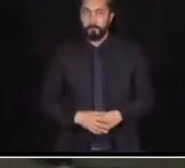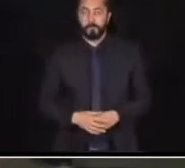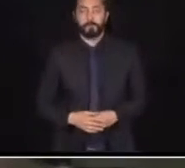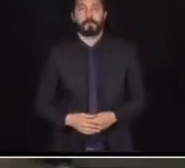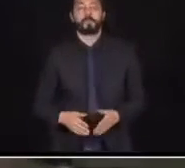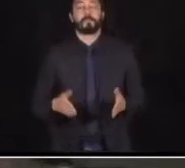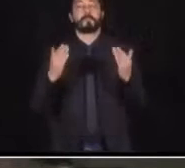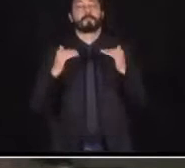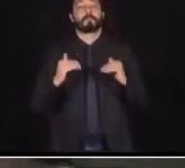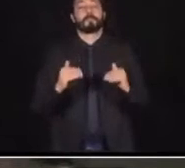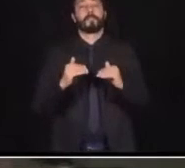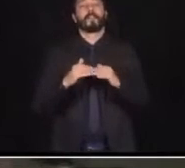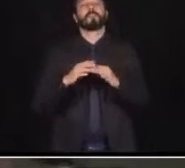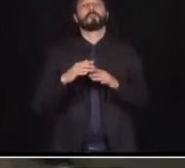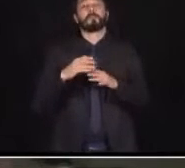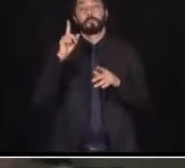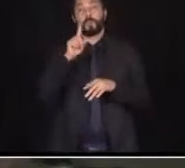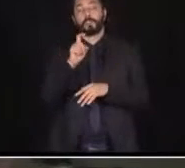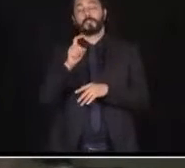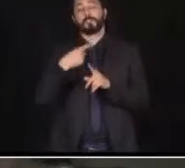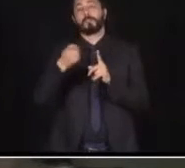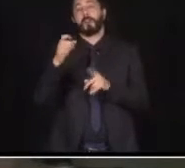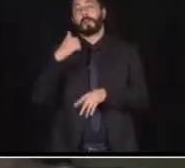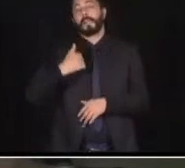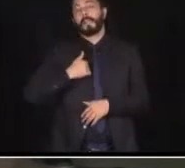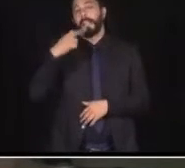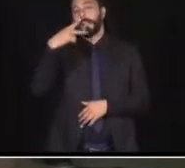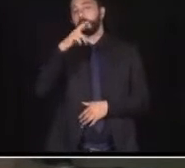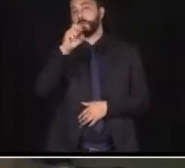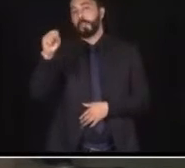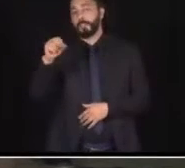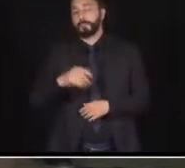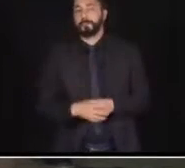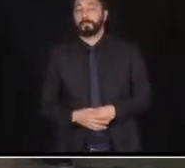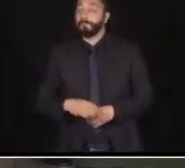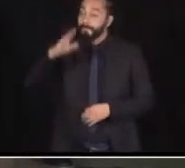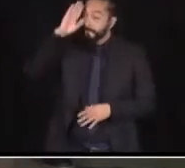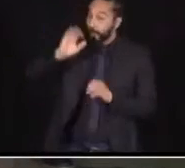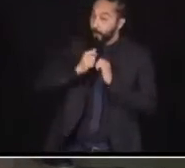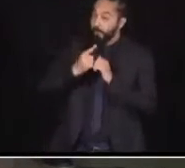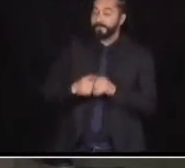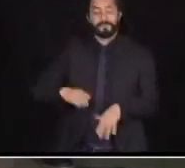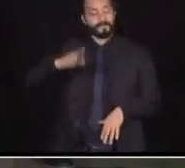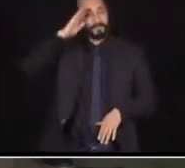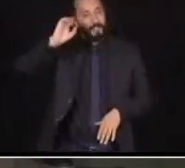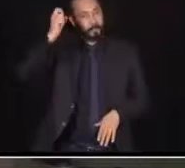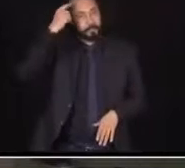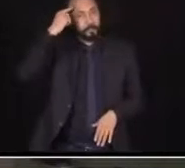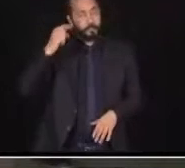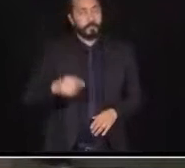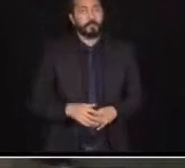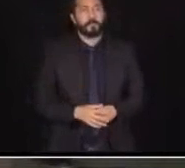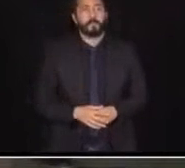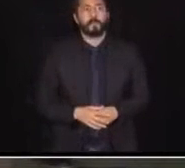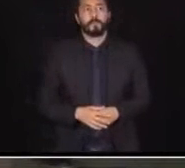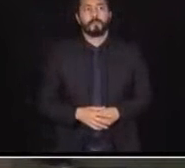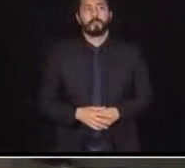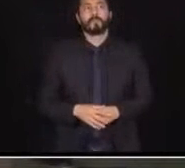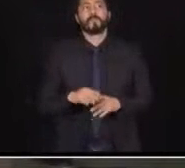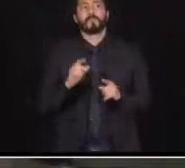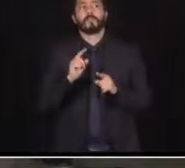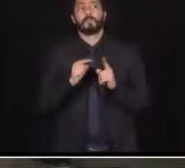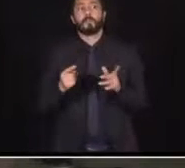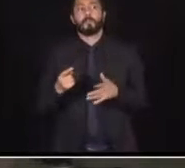Loricchio at the Canadian Press. Please go ahead. Hi, how you doing? Hi, Premier. So the FAO put out a report today